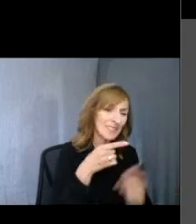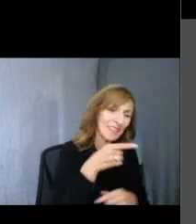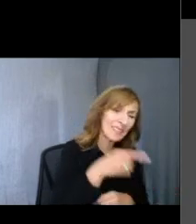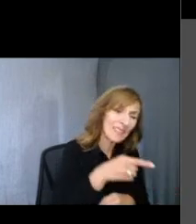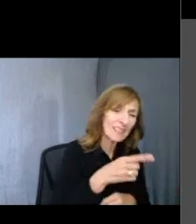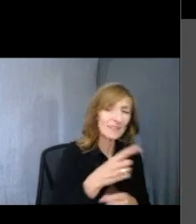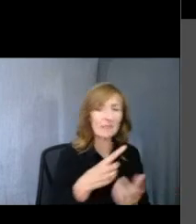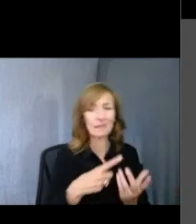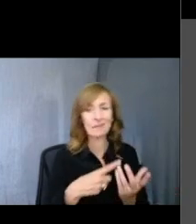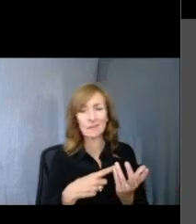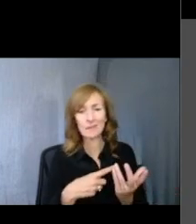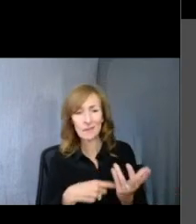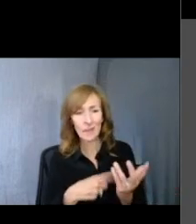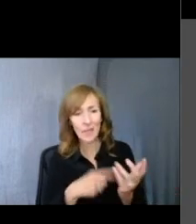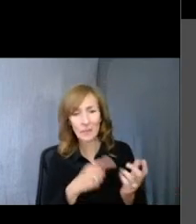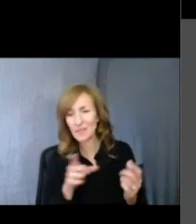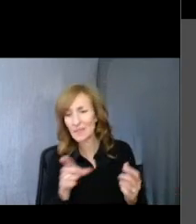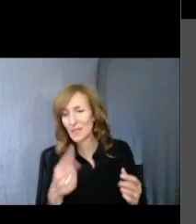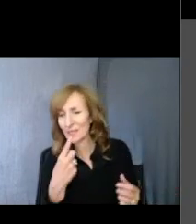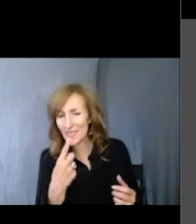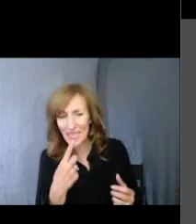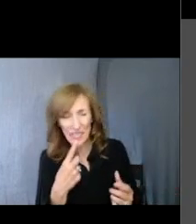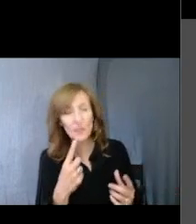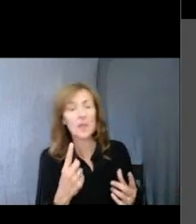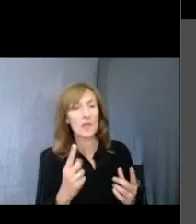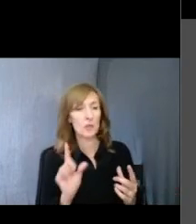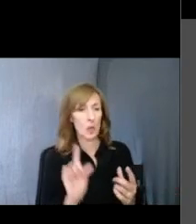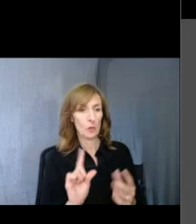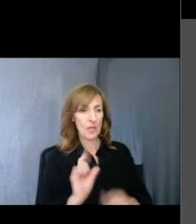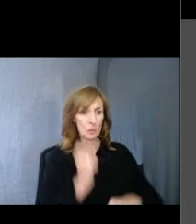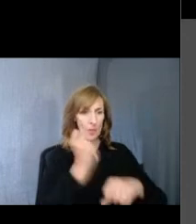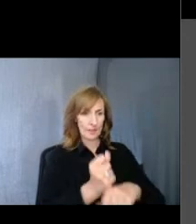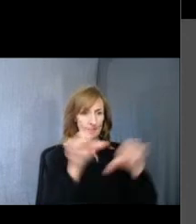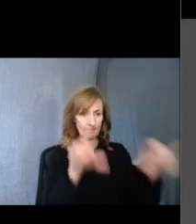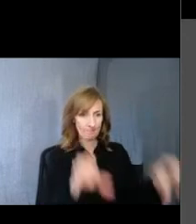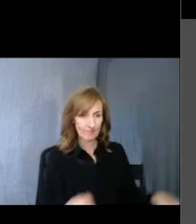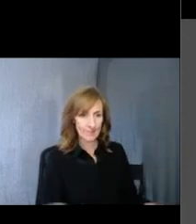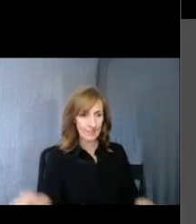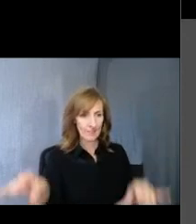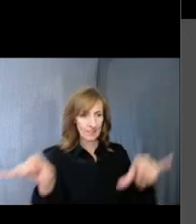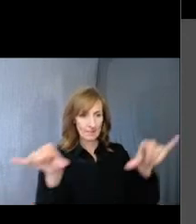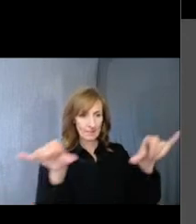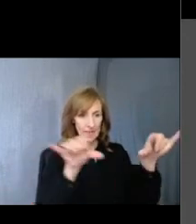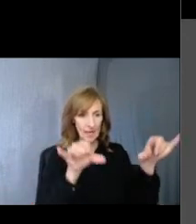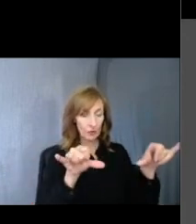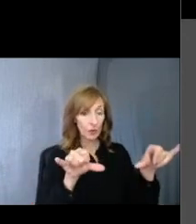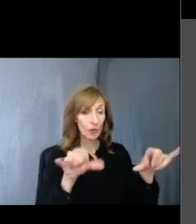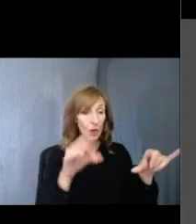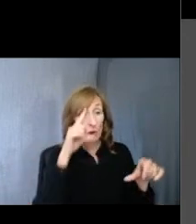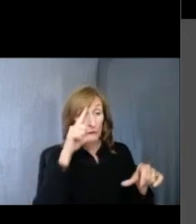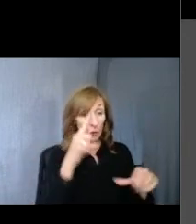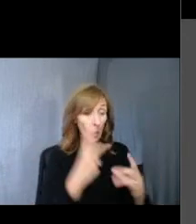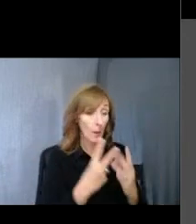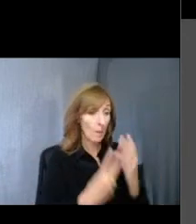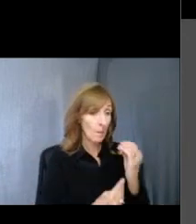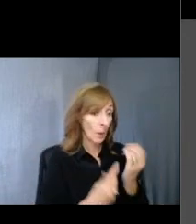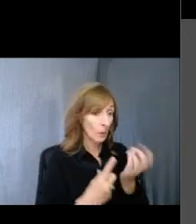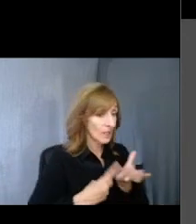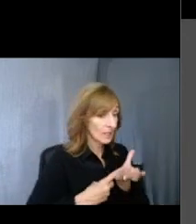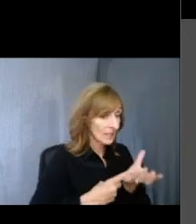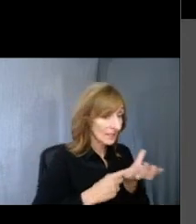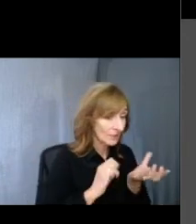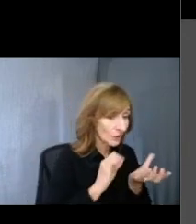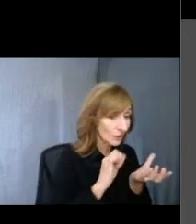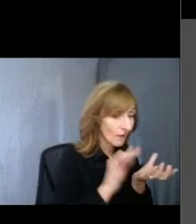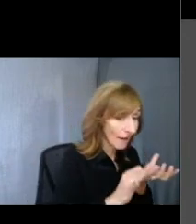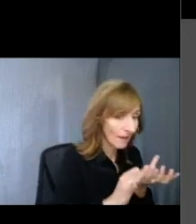to standardization not only in terminology, but also to establish guidelines for treatment. And I'm going to say it